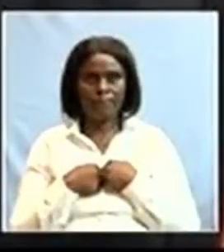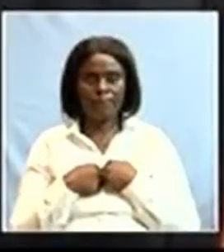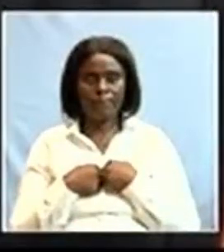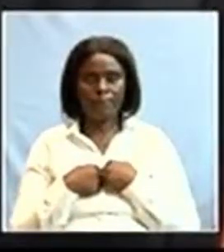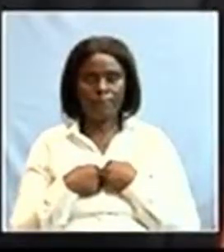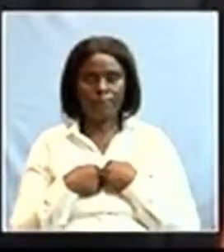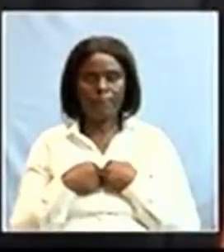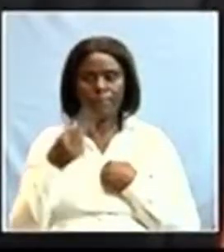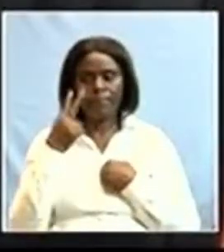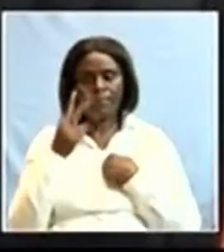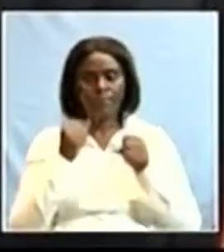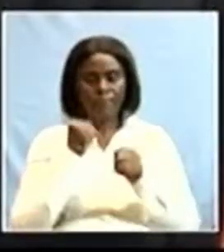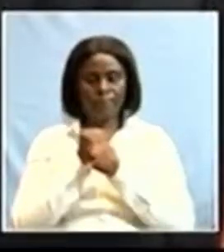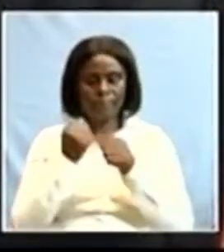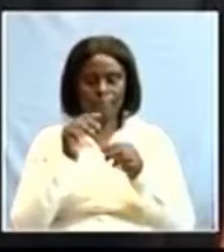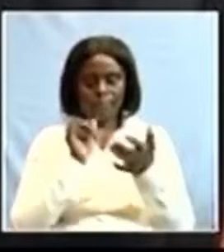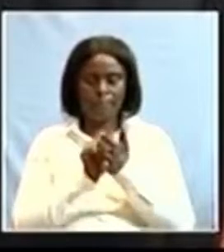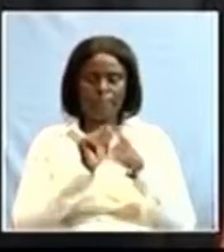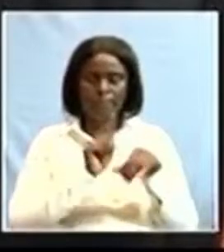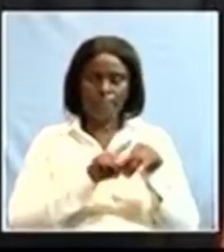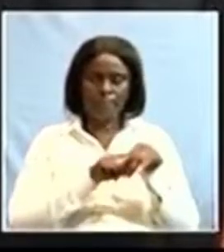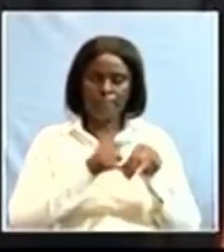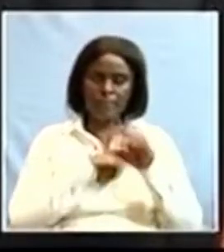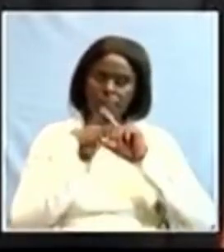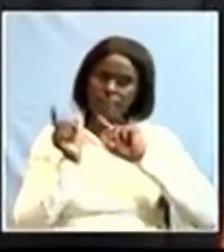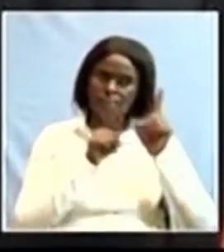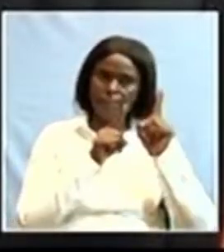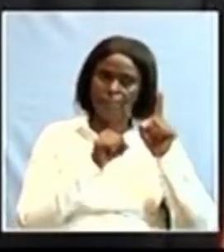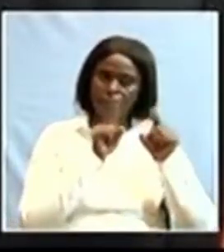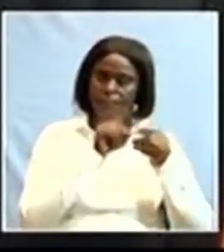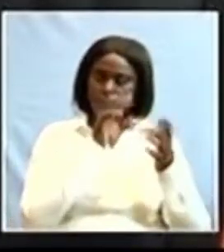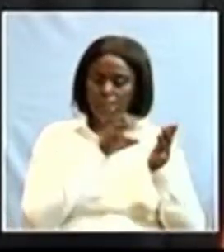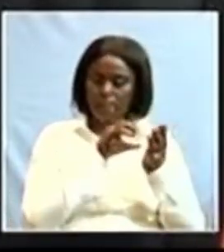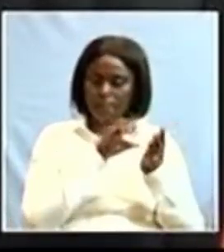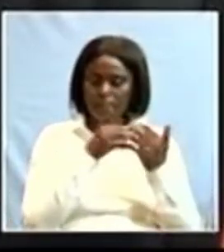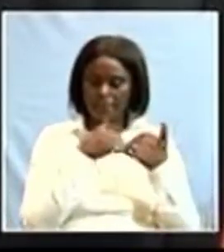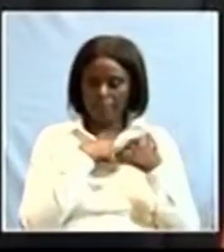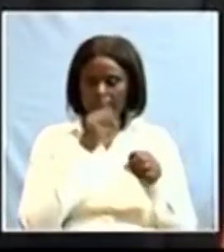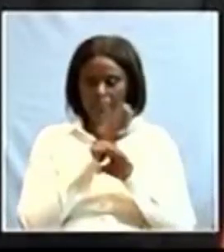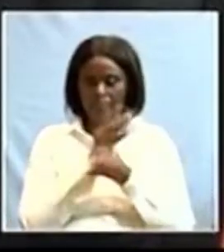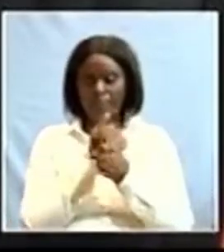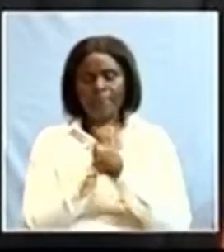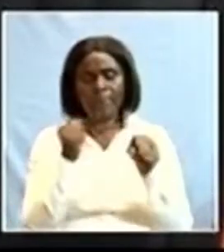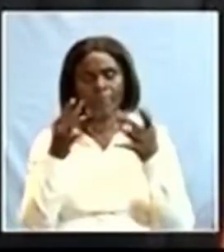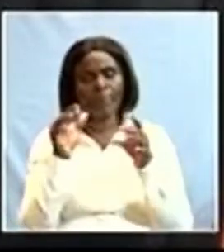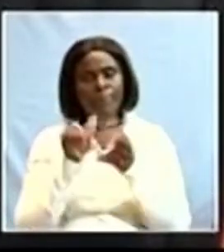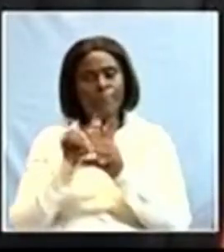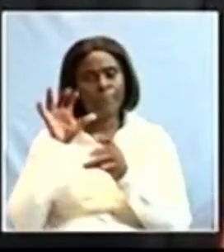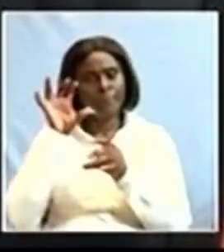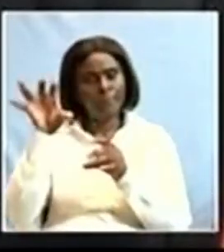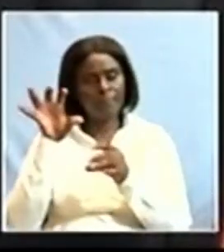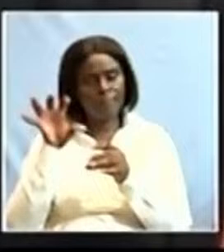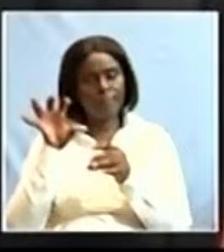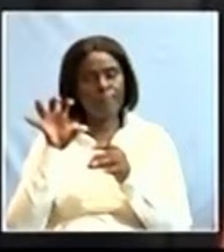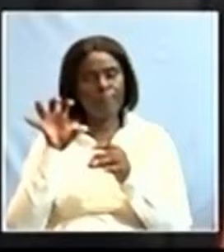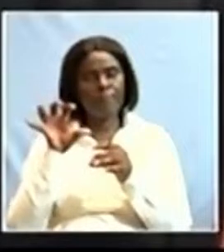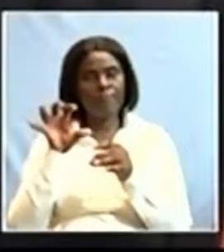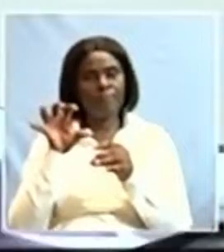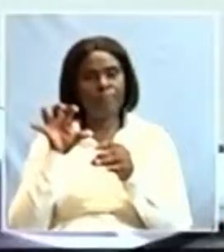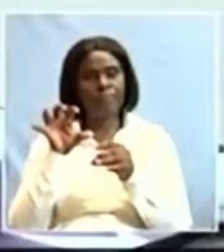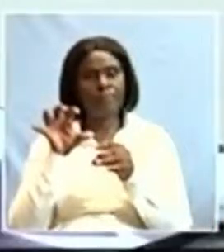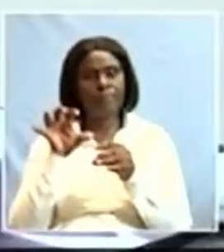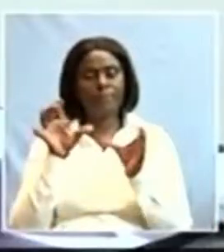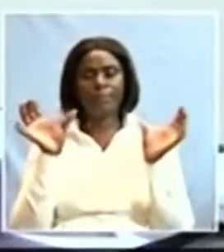going 2 years now, but the time I was going to Kalumbira, this matter had already been handled by the province. So the way we are going to